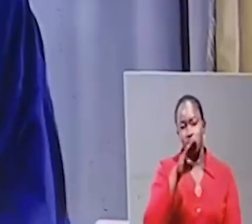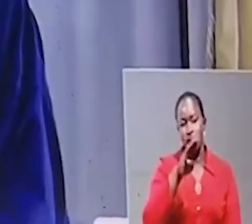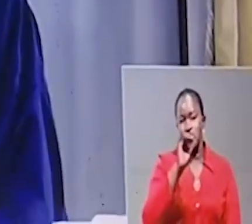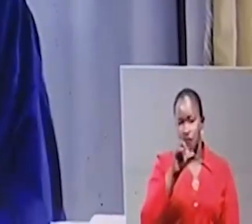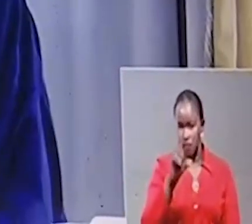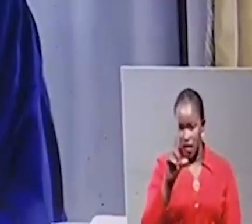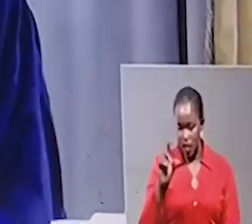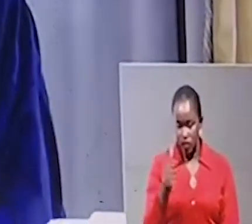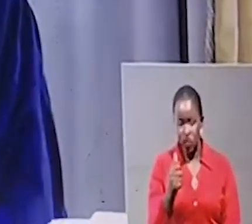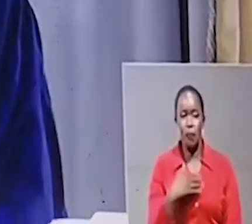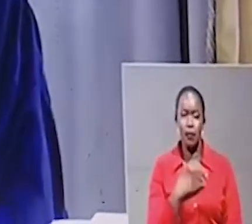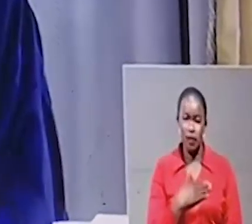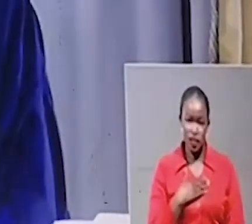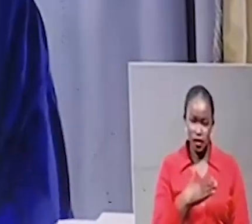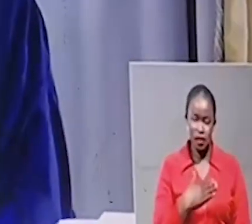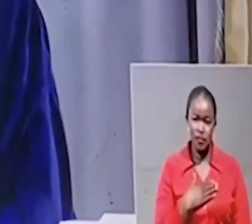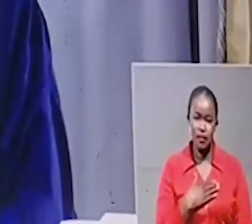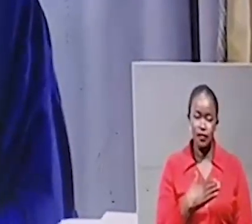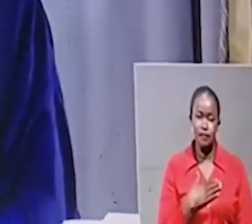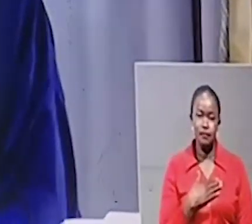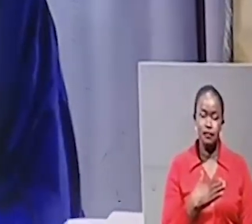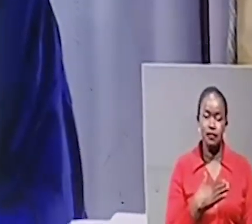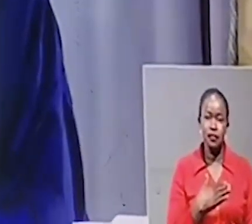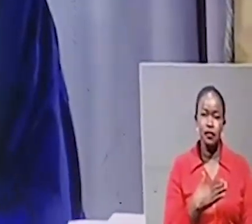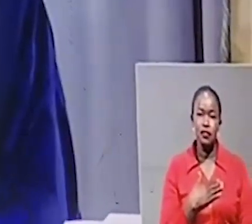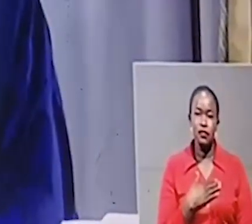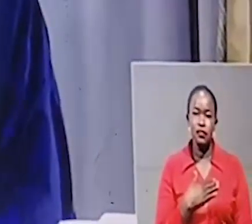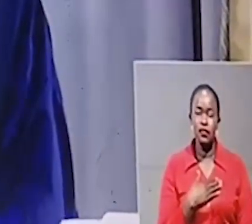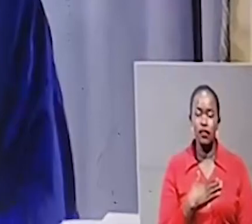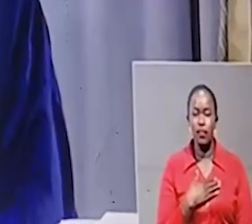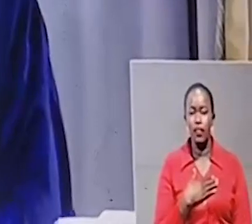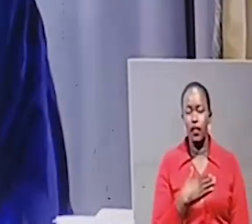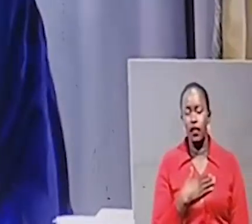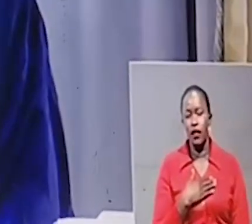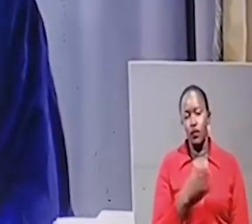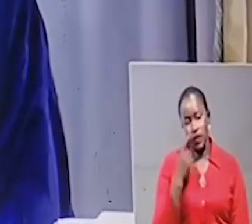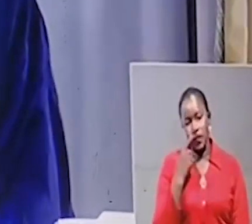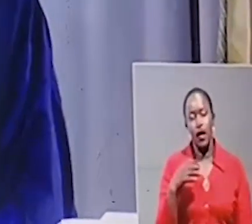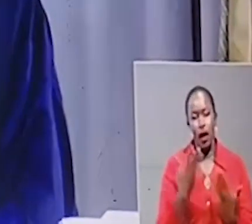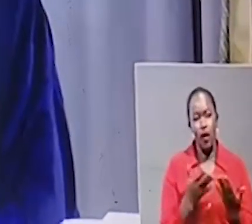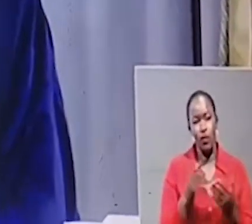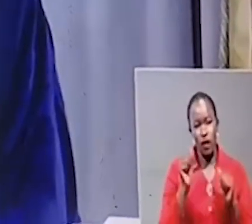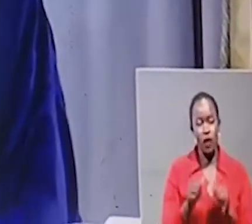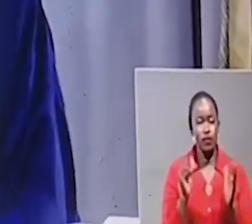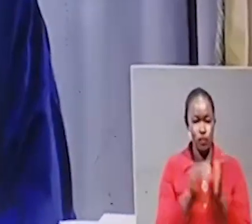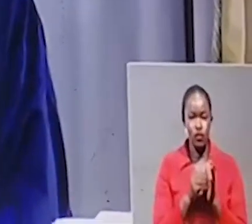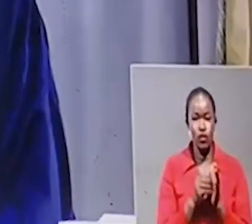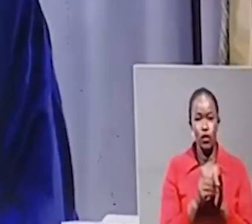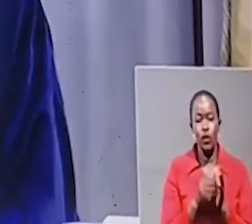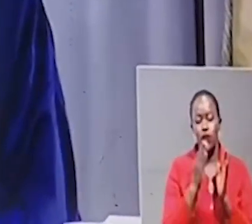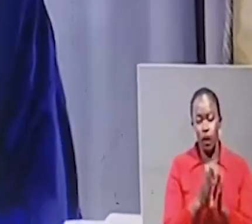let's receive, yes. And then we'll see how we put you on the order paper,